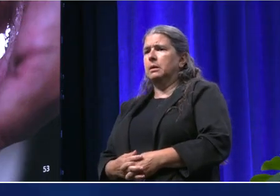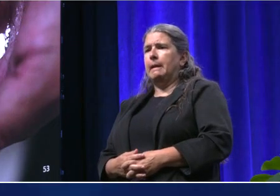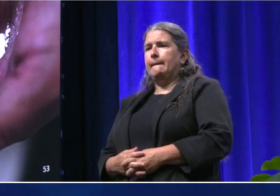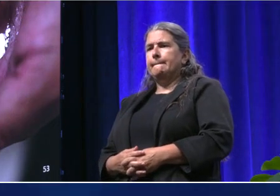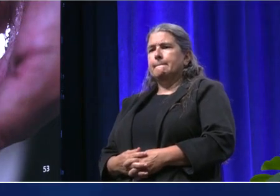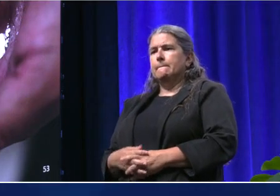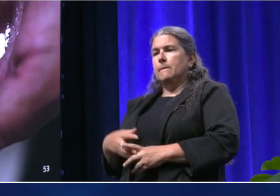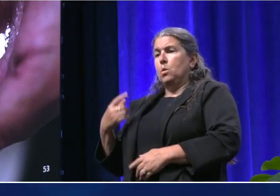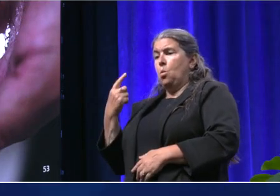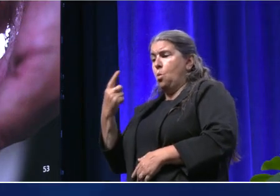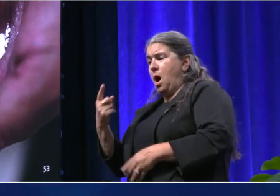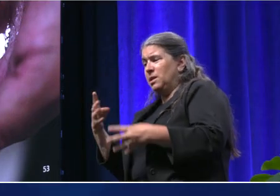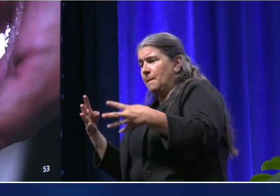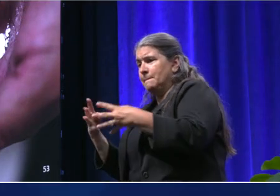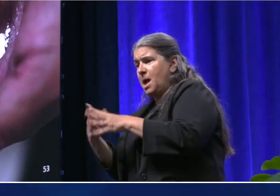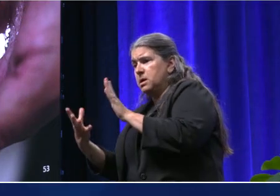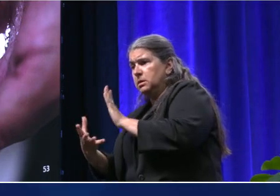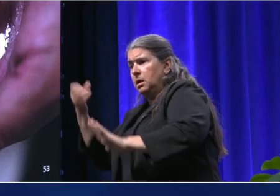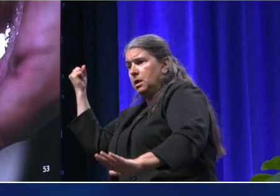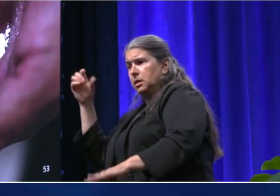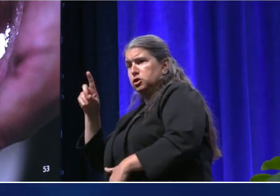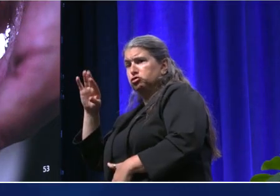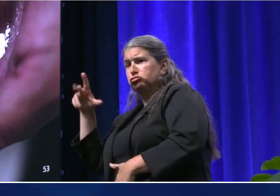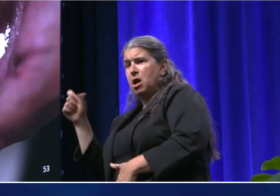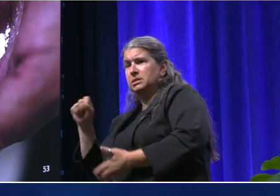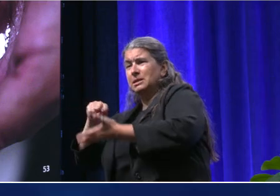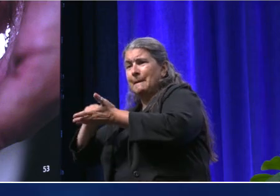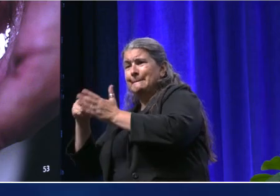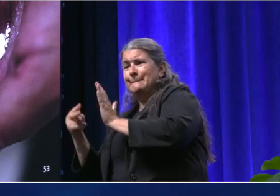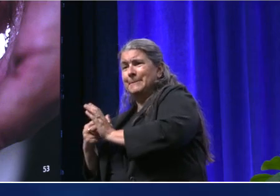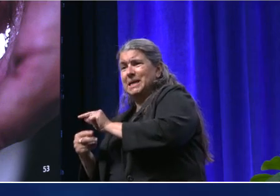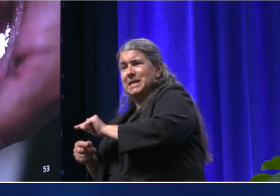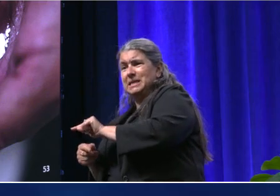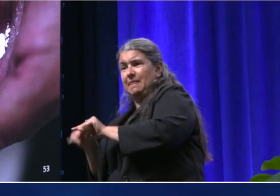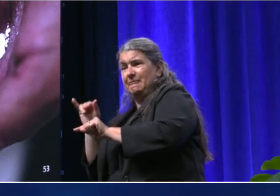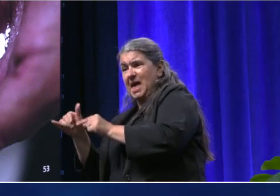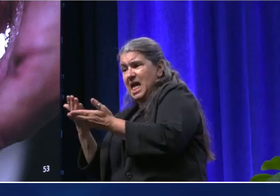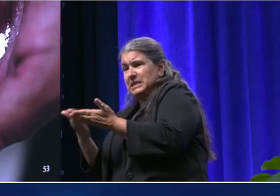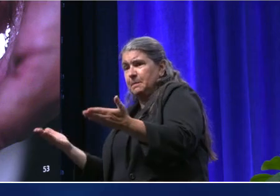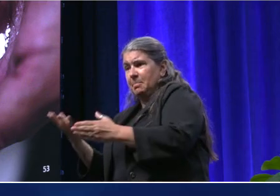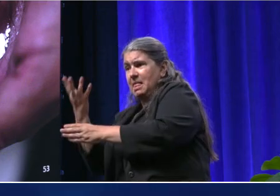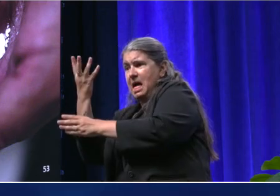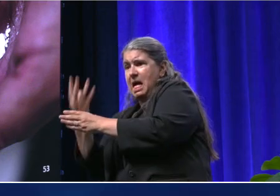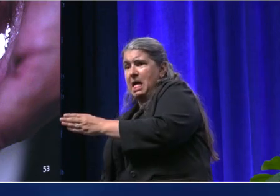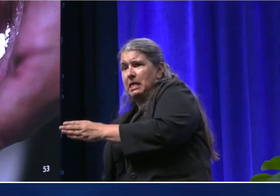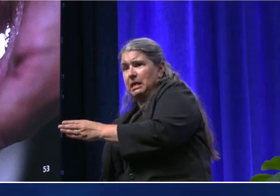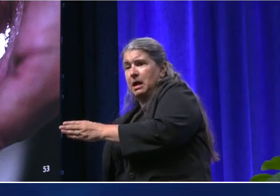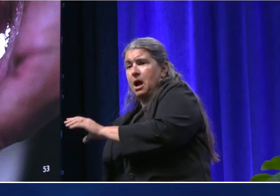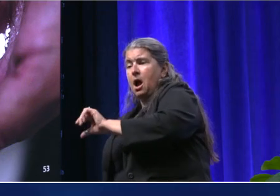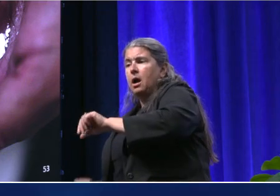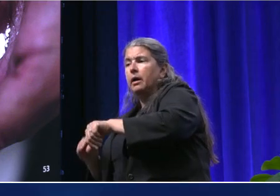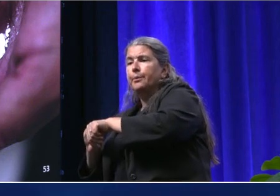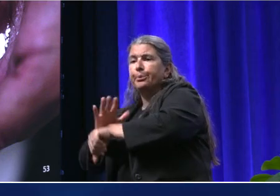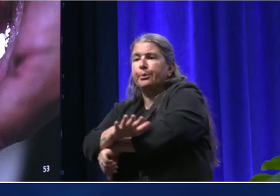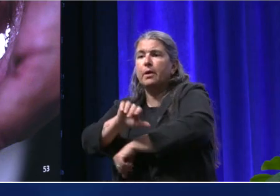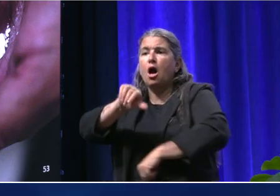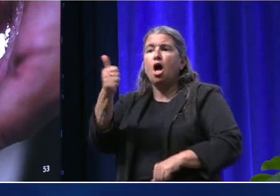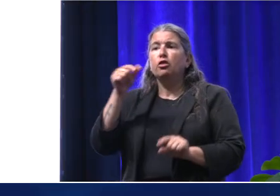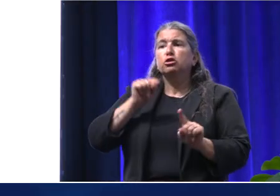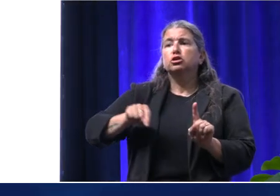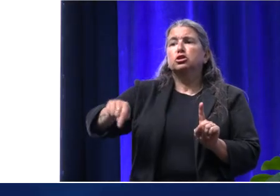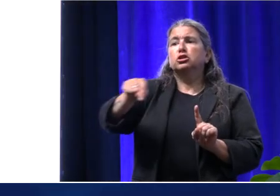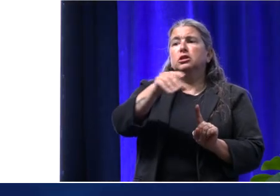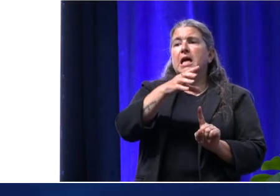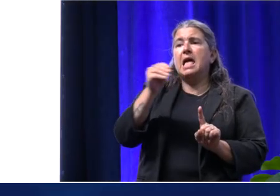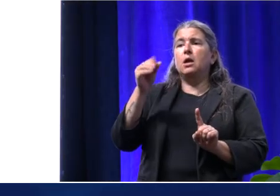busted, the supply gets contaminated with other more unstable sources, and this is like a well-known